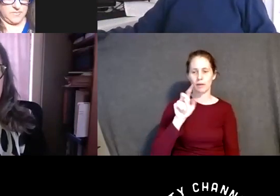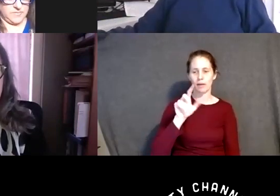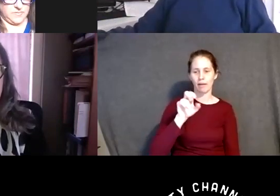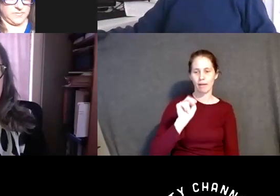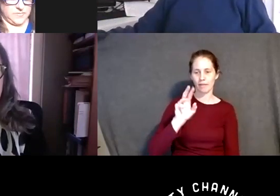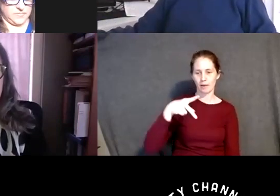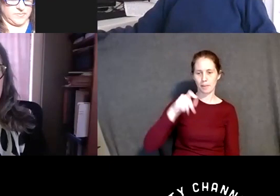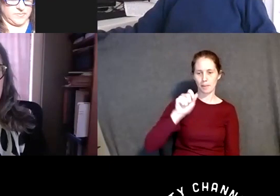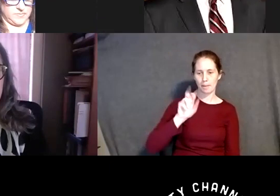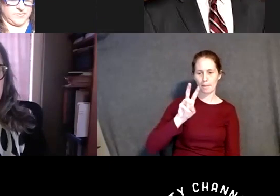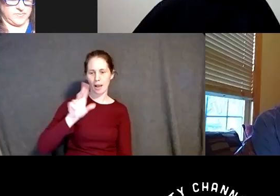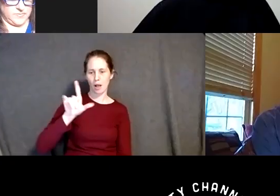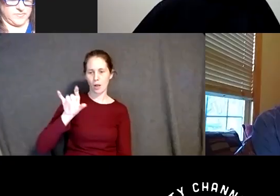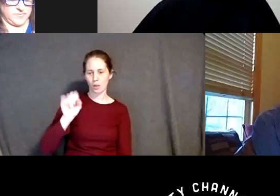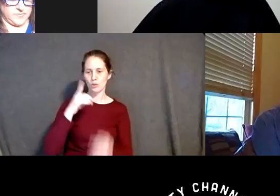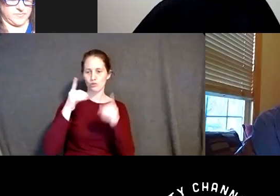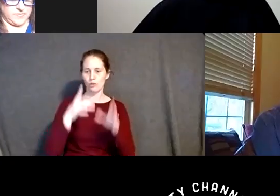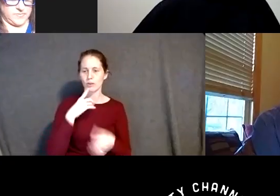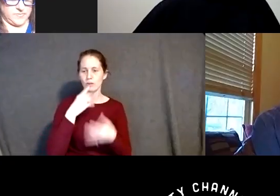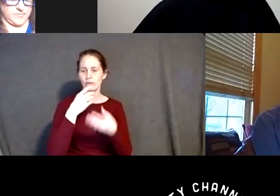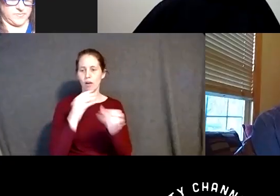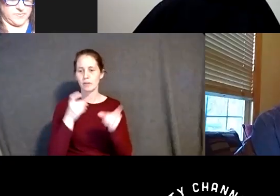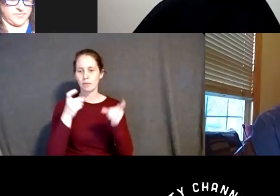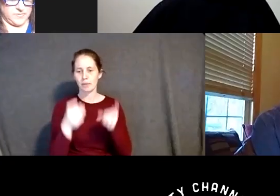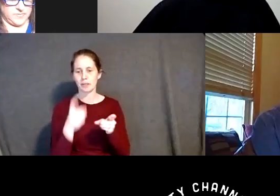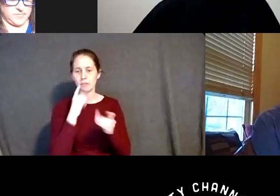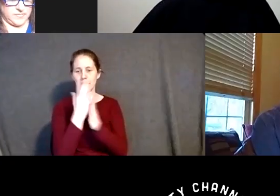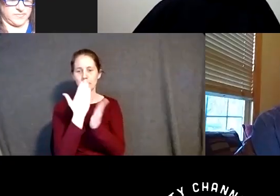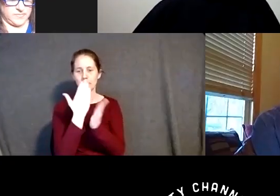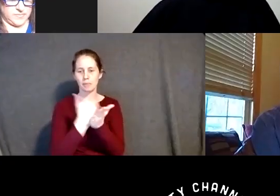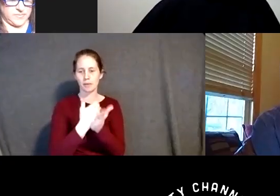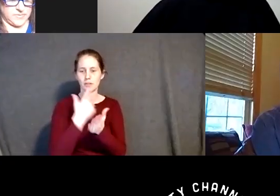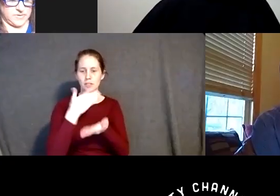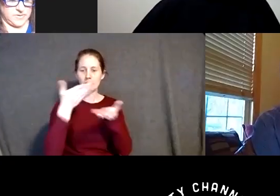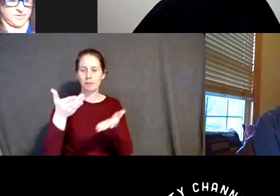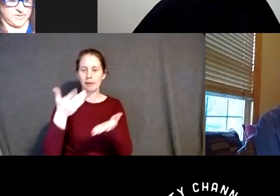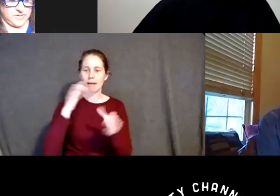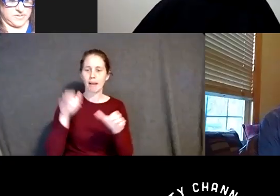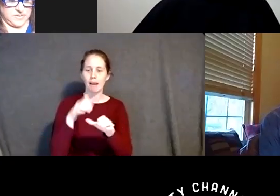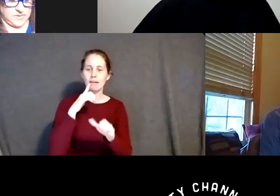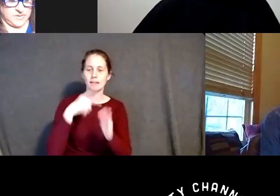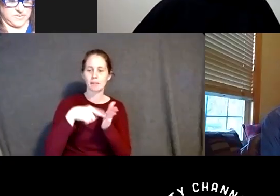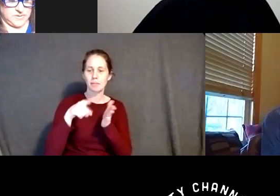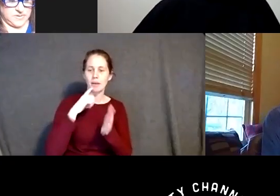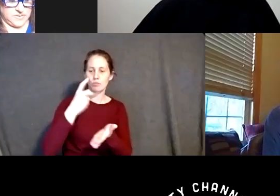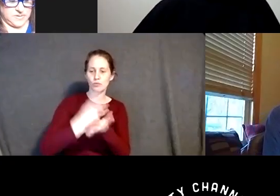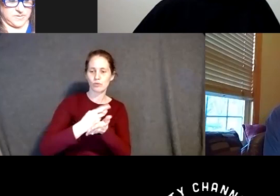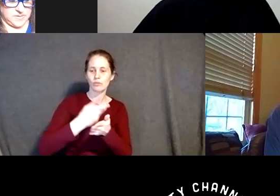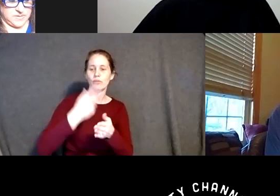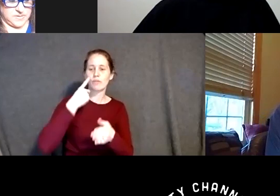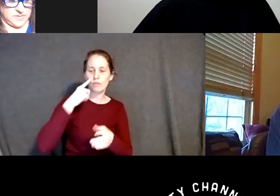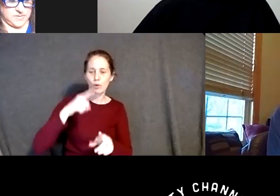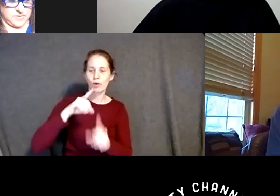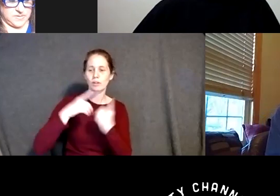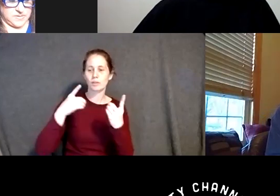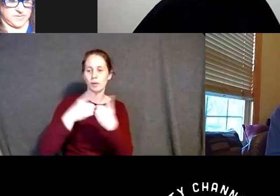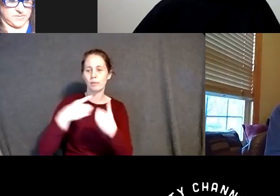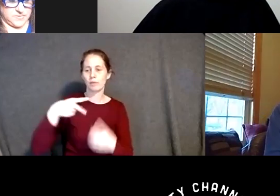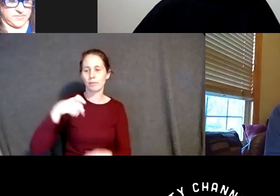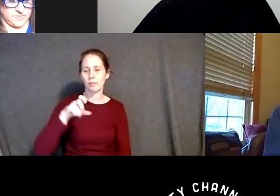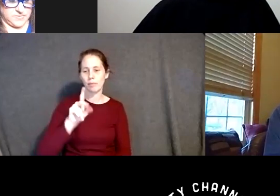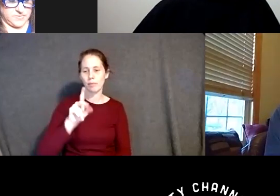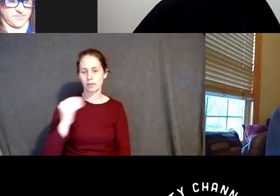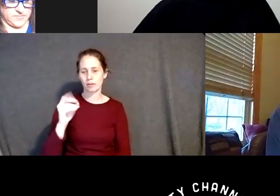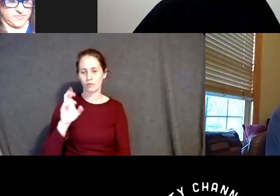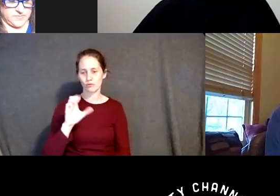and Budget, submitting an acting pay approval on behalf of the Department of Parks and Recreation for Edward Ulrich